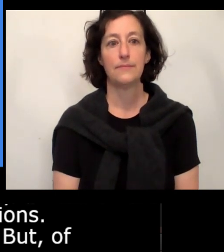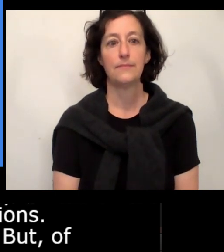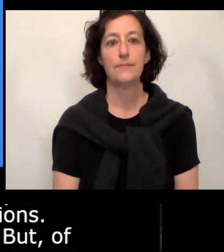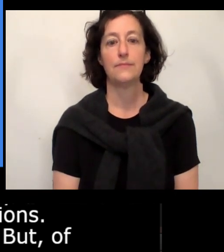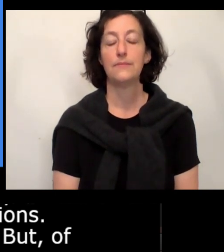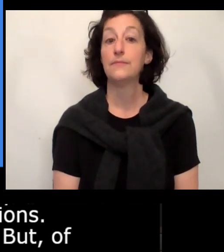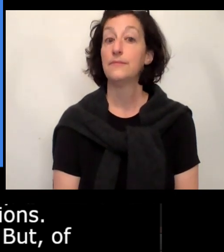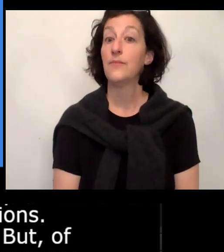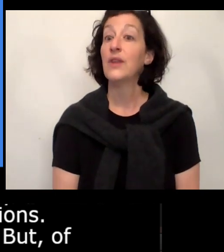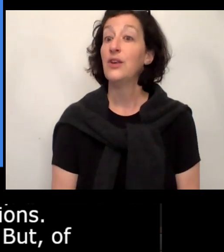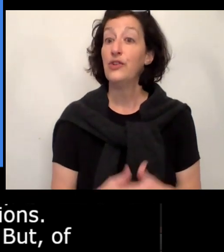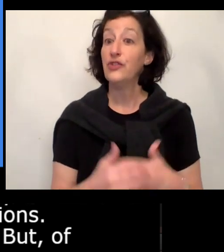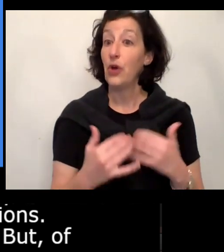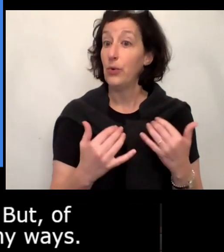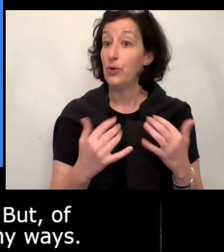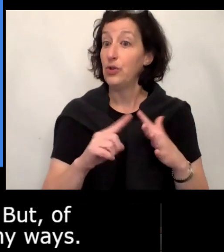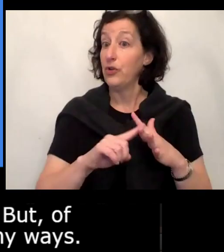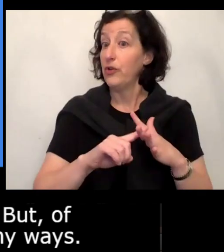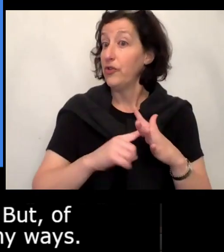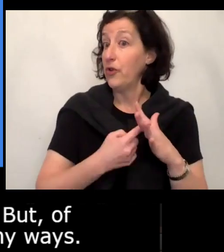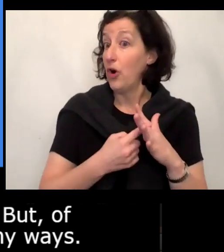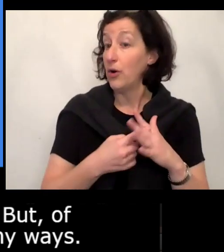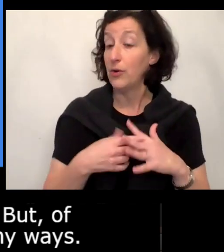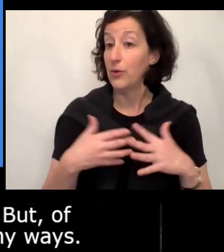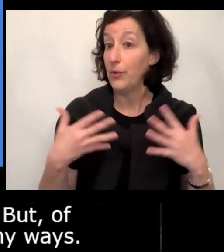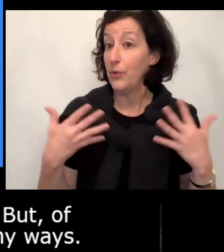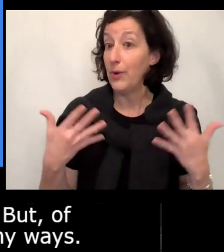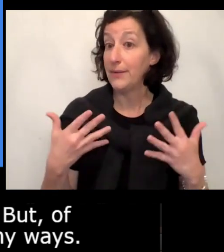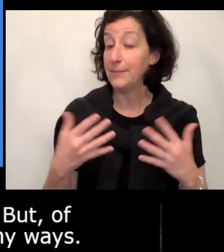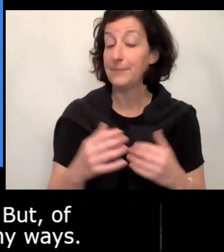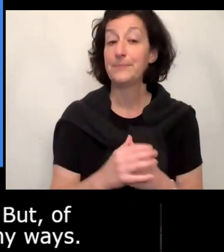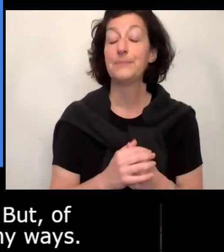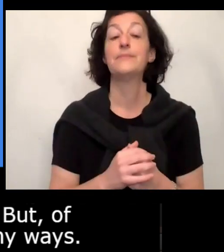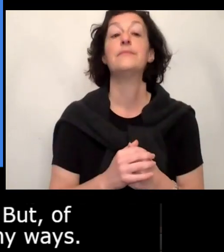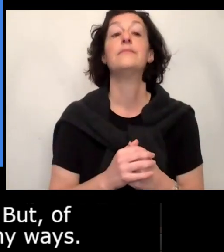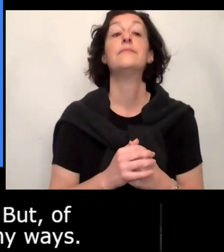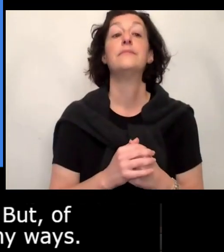So we'll start our discussion with